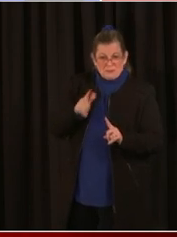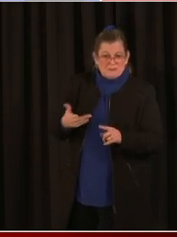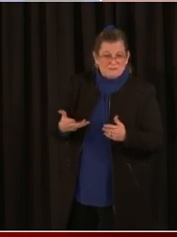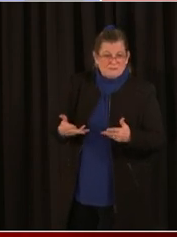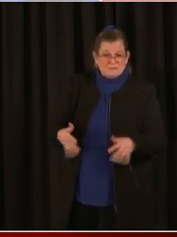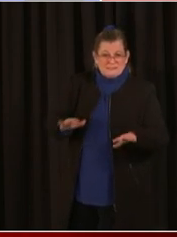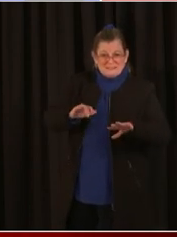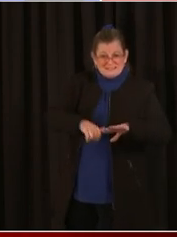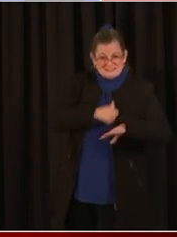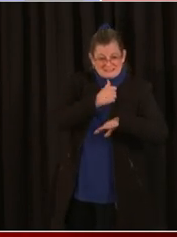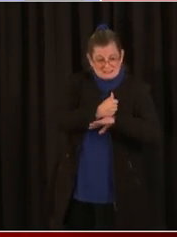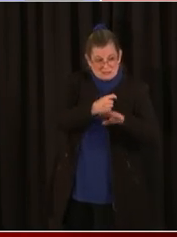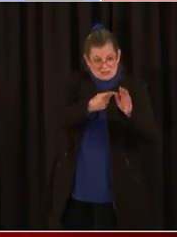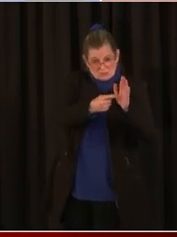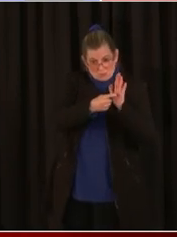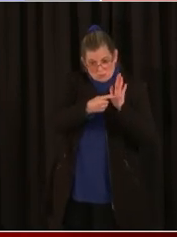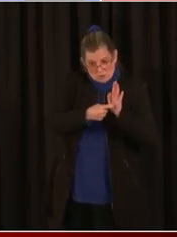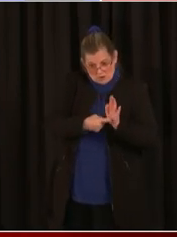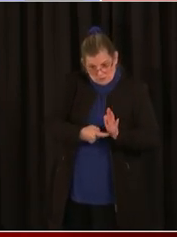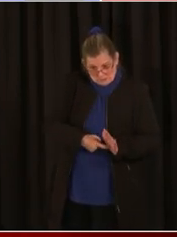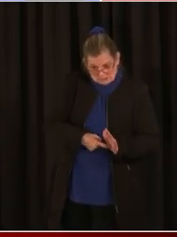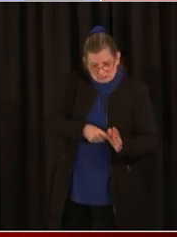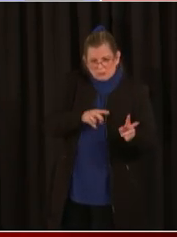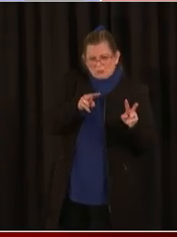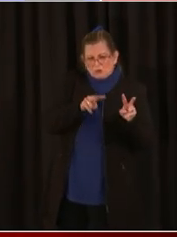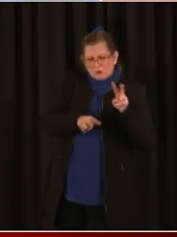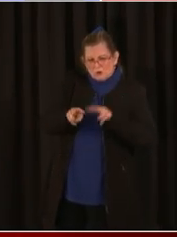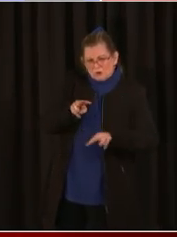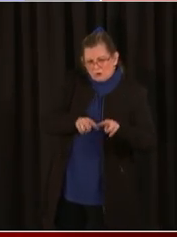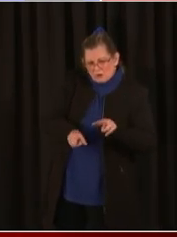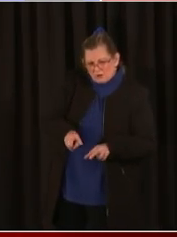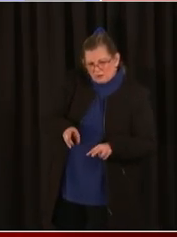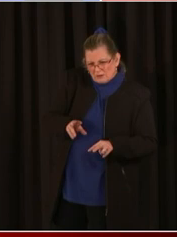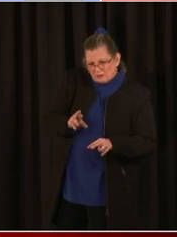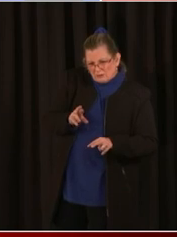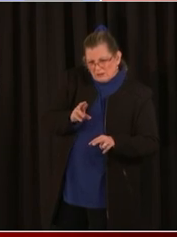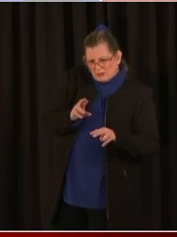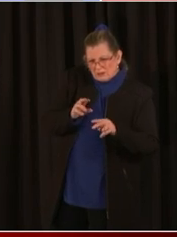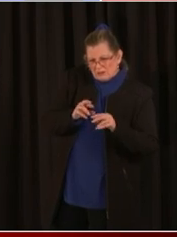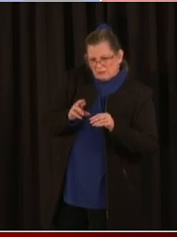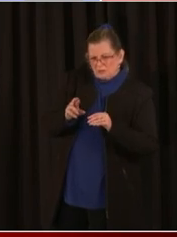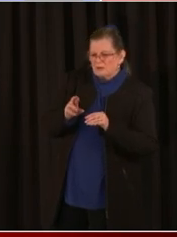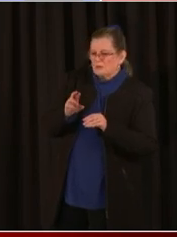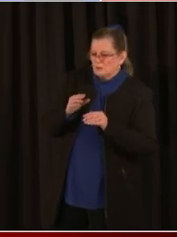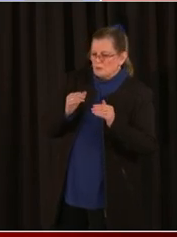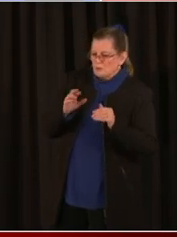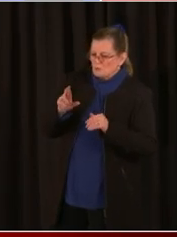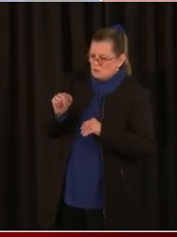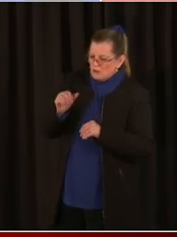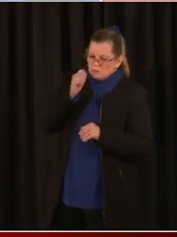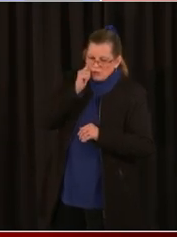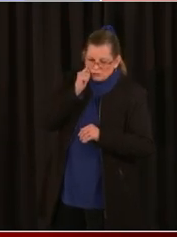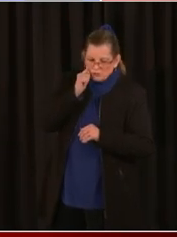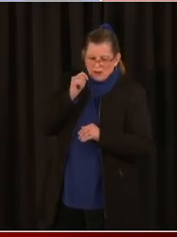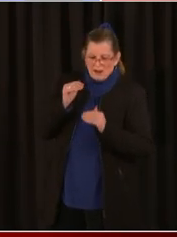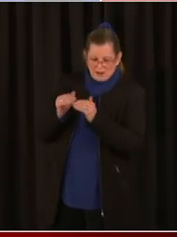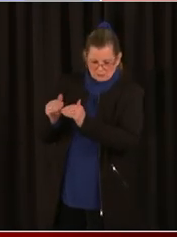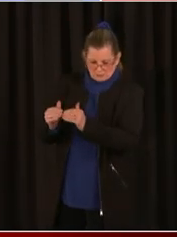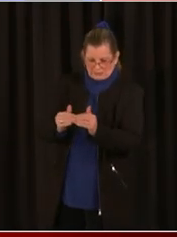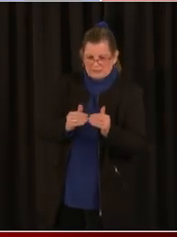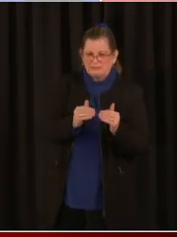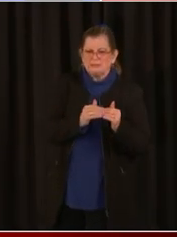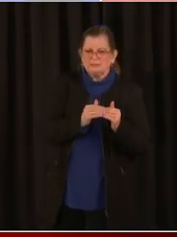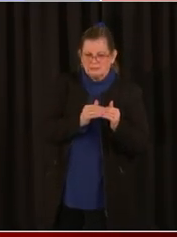up requirements for looking at racial equity on the executive side of the government, and then requirements for the council to be assessing racial